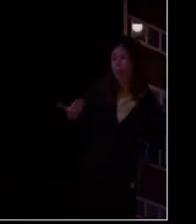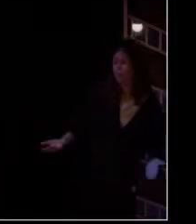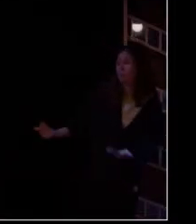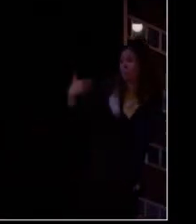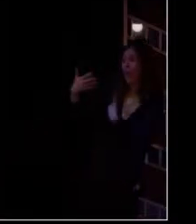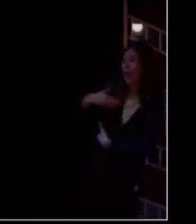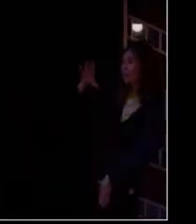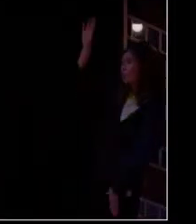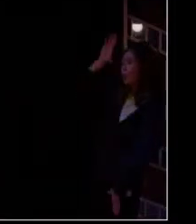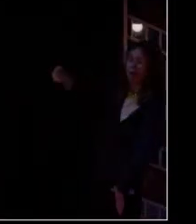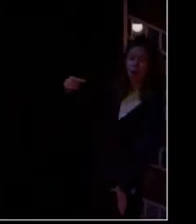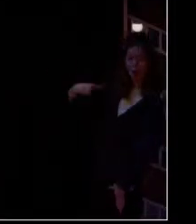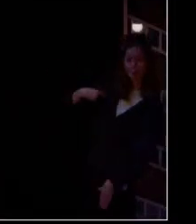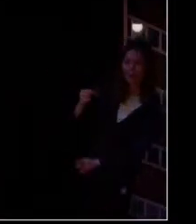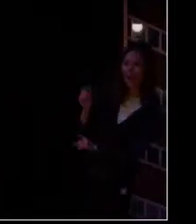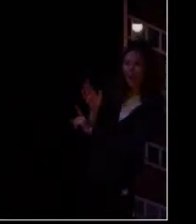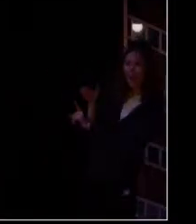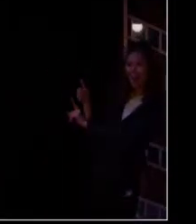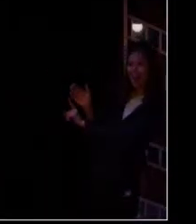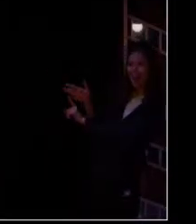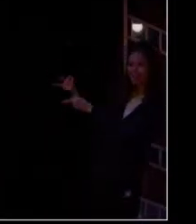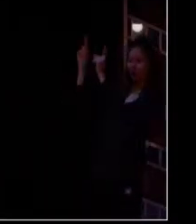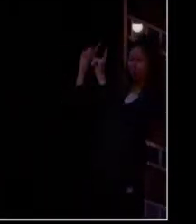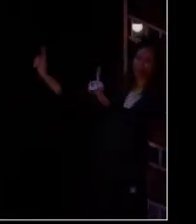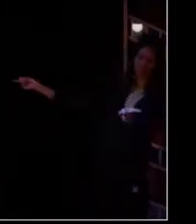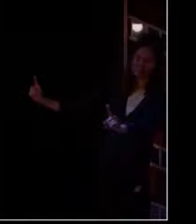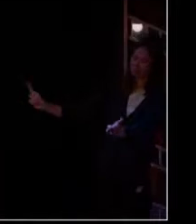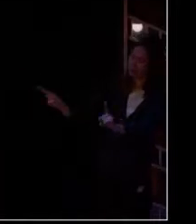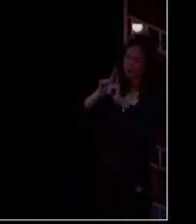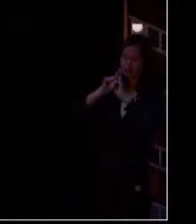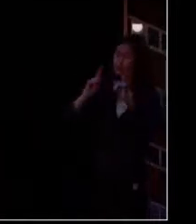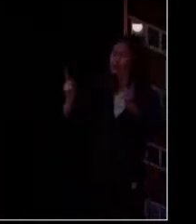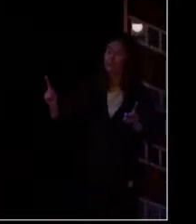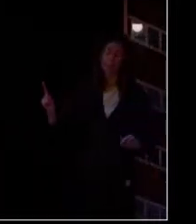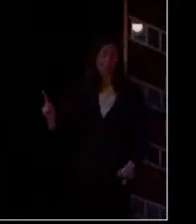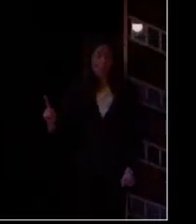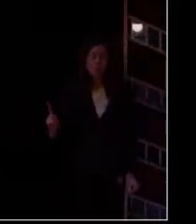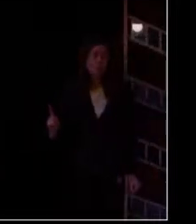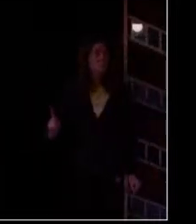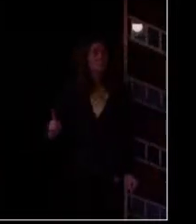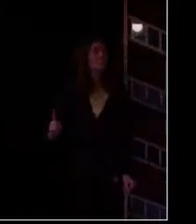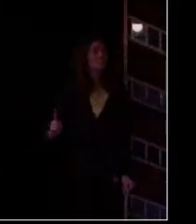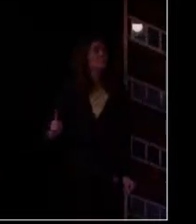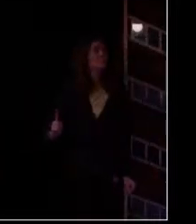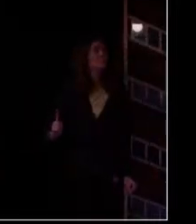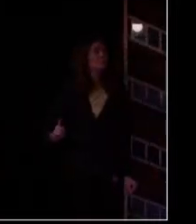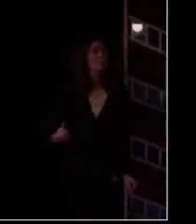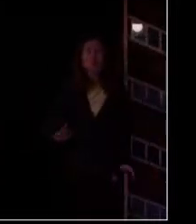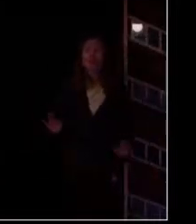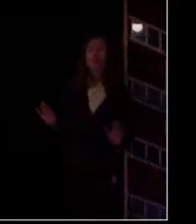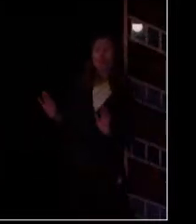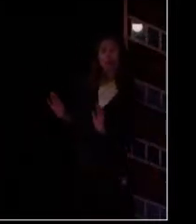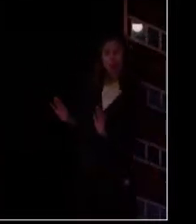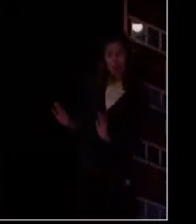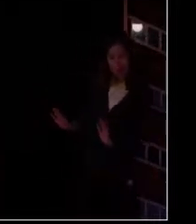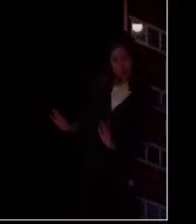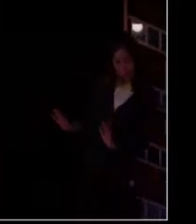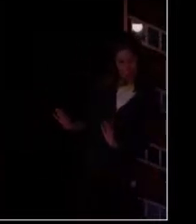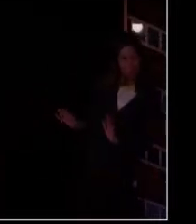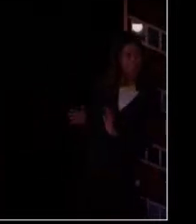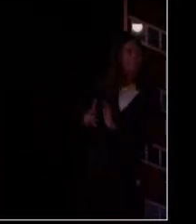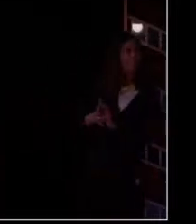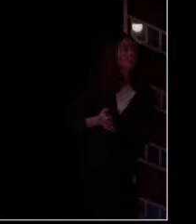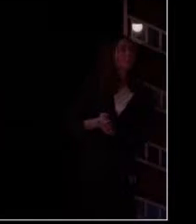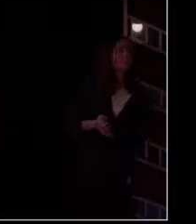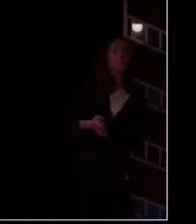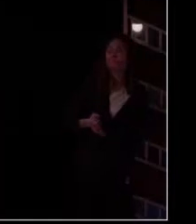my tongue blister, and never be the loyal partner to my anger anymore. And so, Amelia,